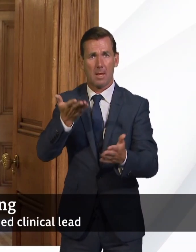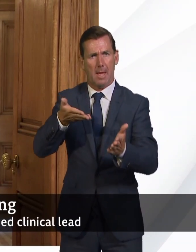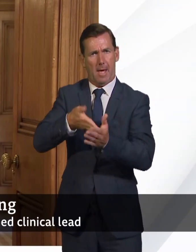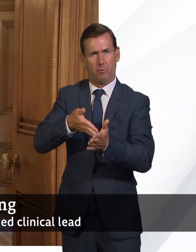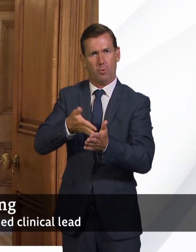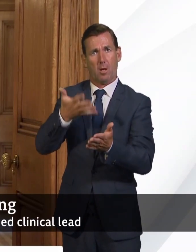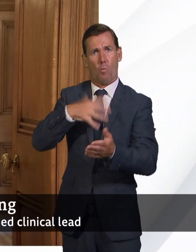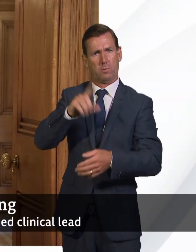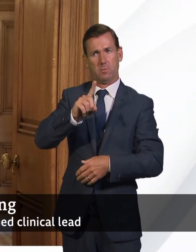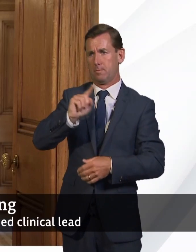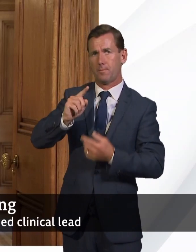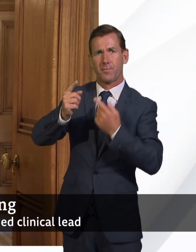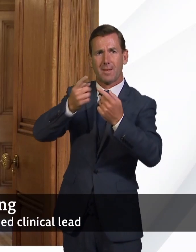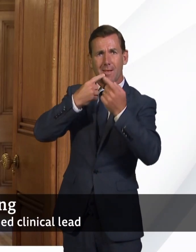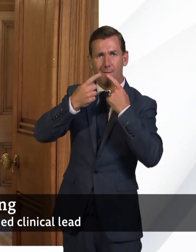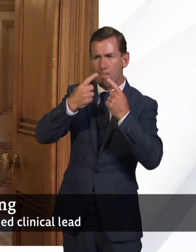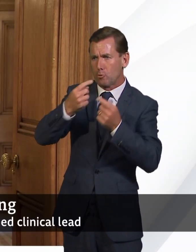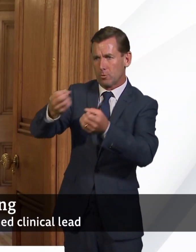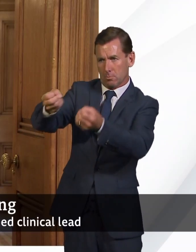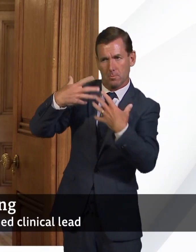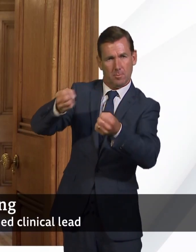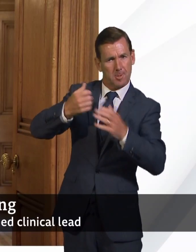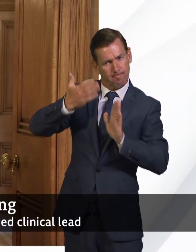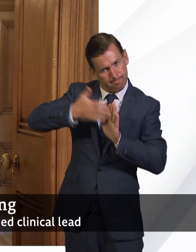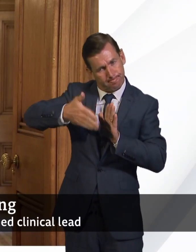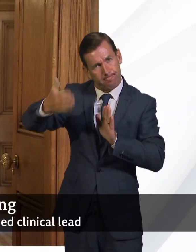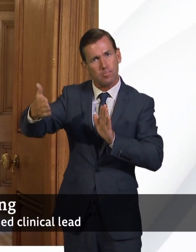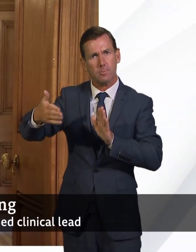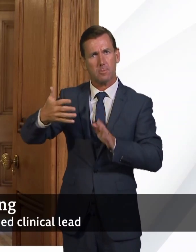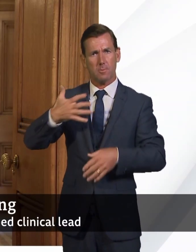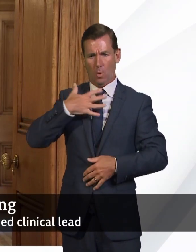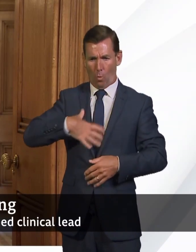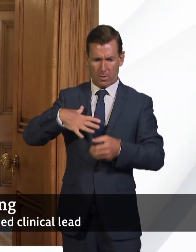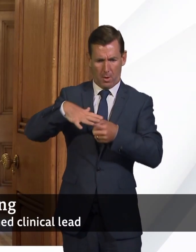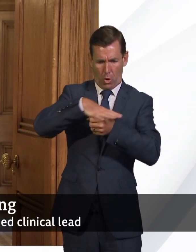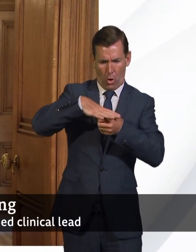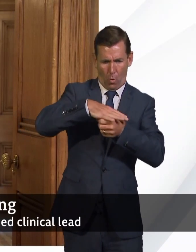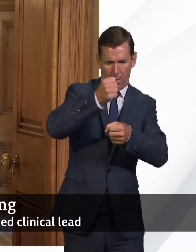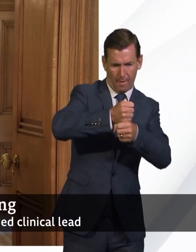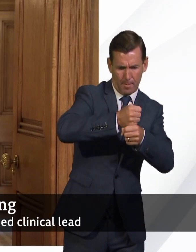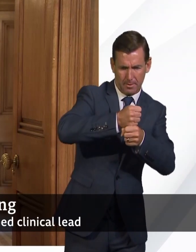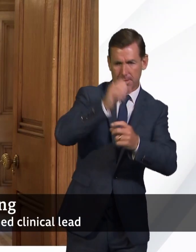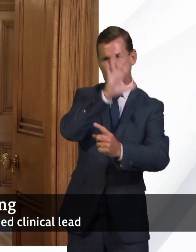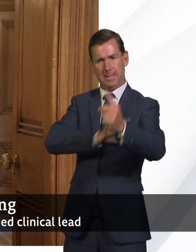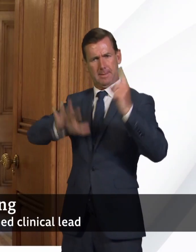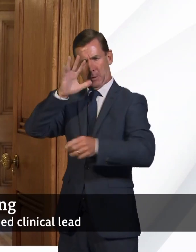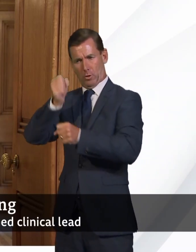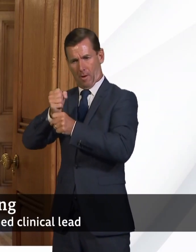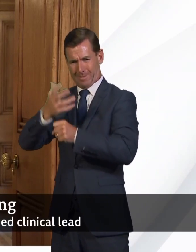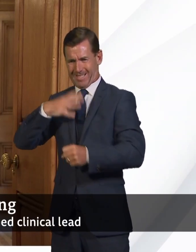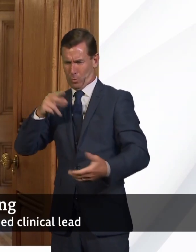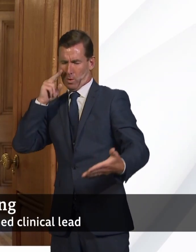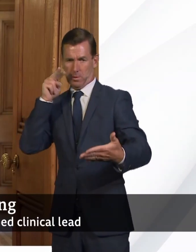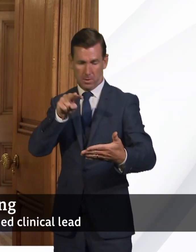of timely and accurate care home data so local and national government can support and, where necessary,